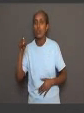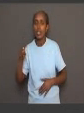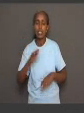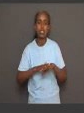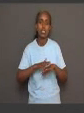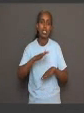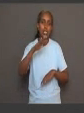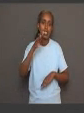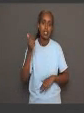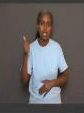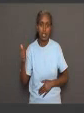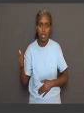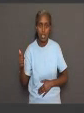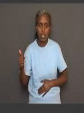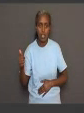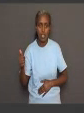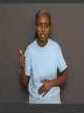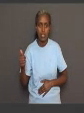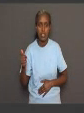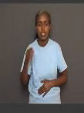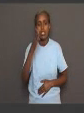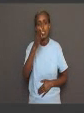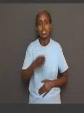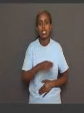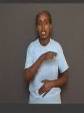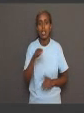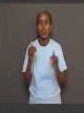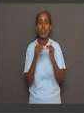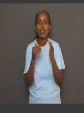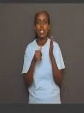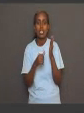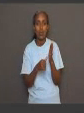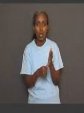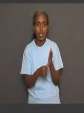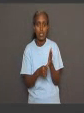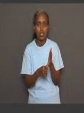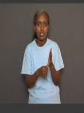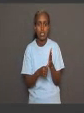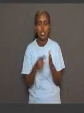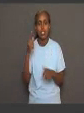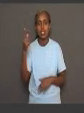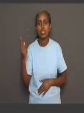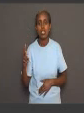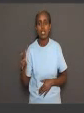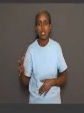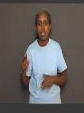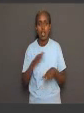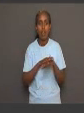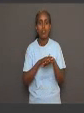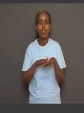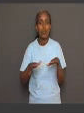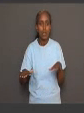greater than a, the graph of inequality is the half plane on the